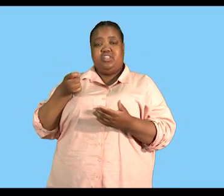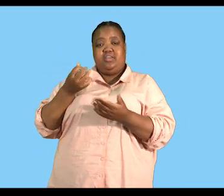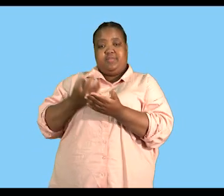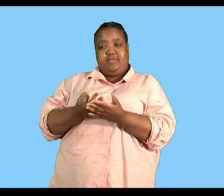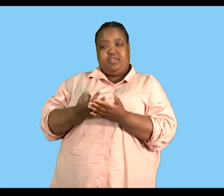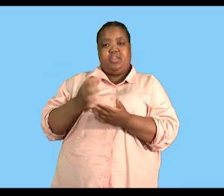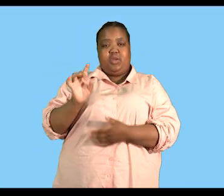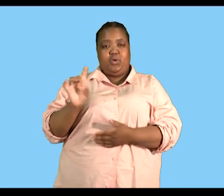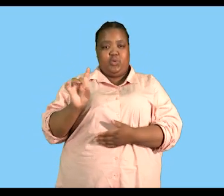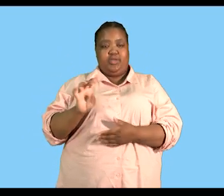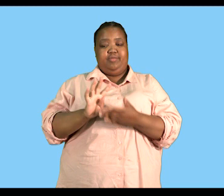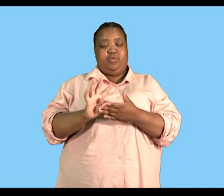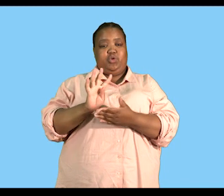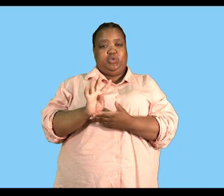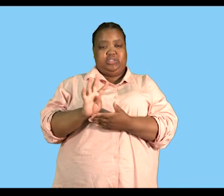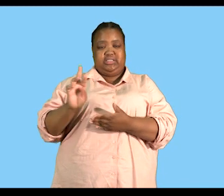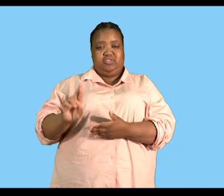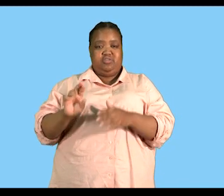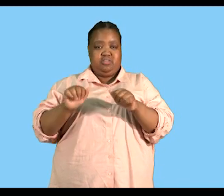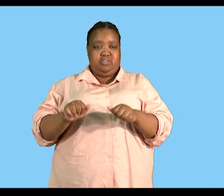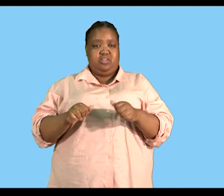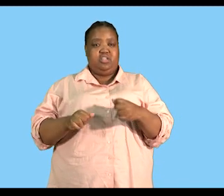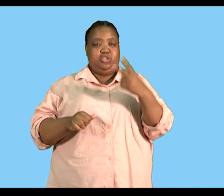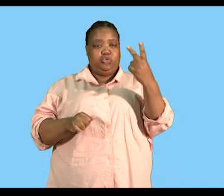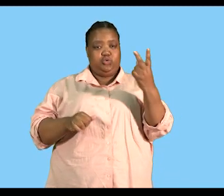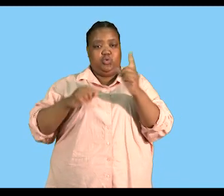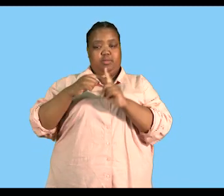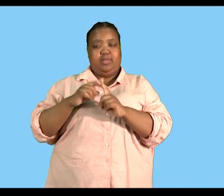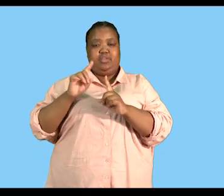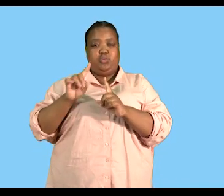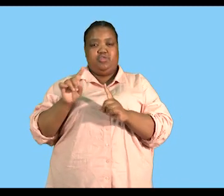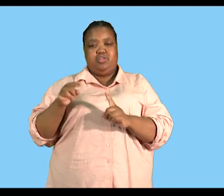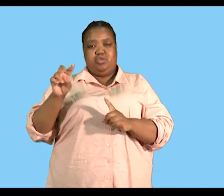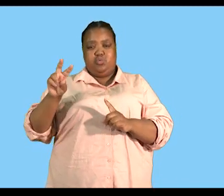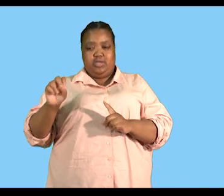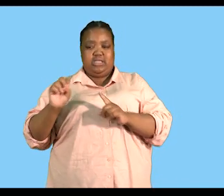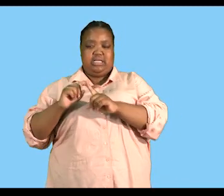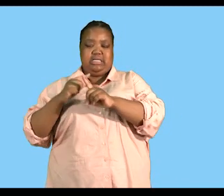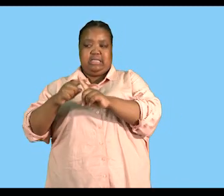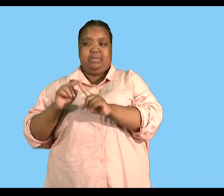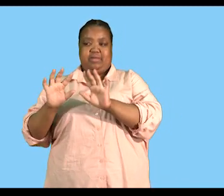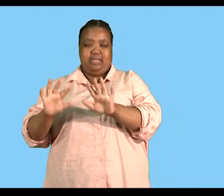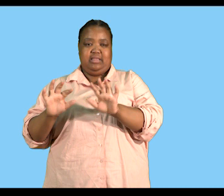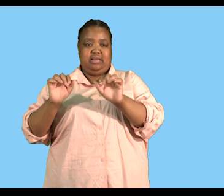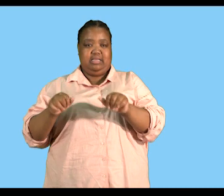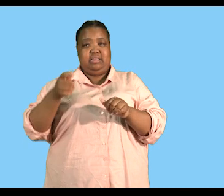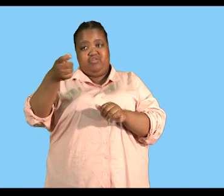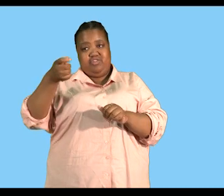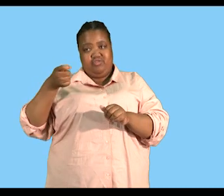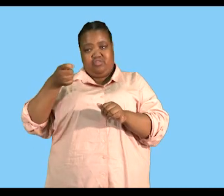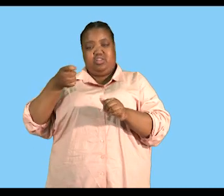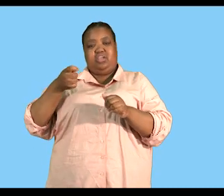we work this out, having your 2 plus 120 multiplied by 10. So the transaction fee will be 14